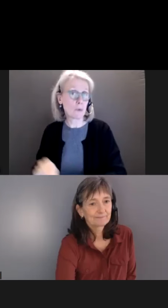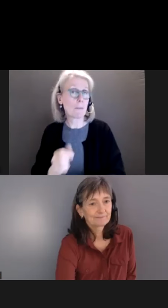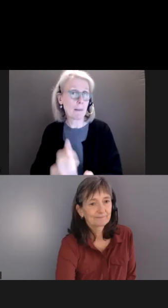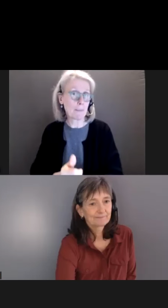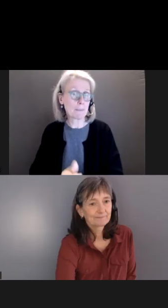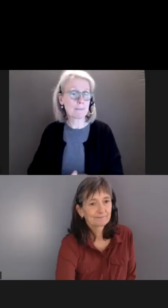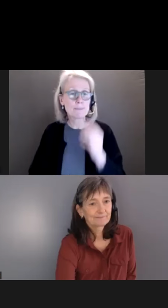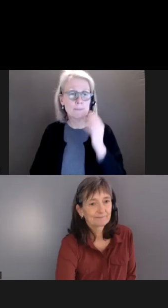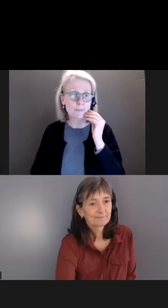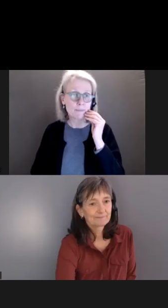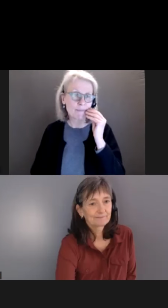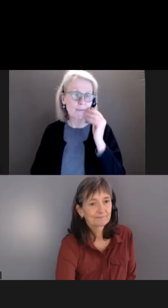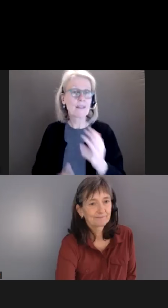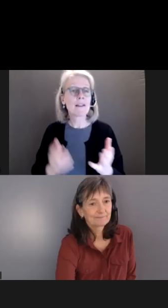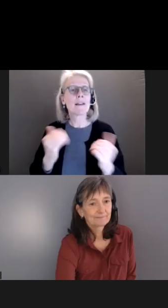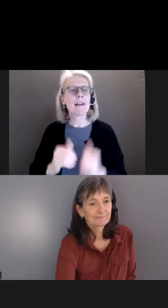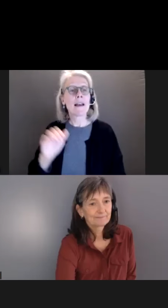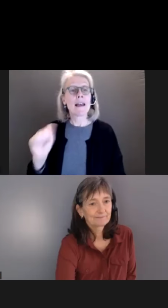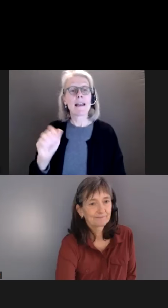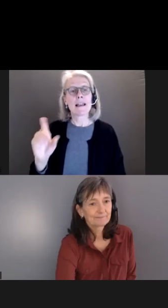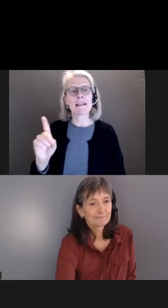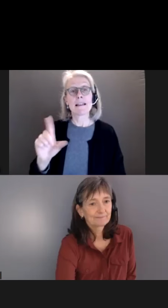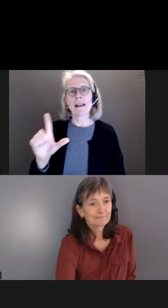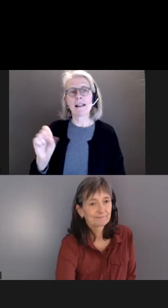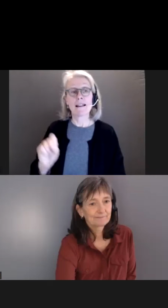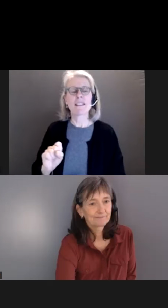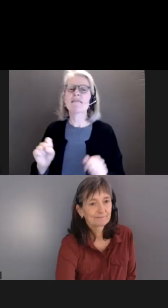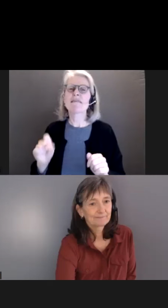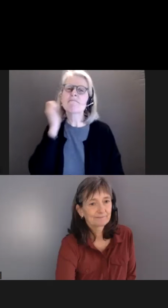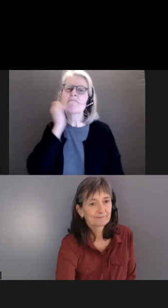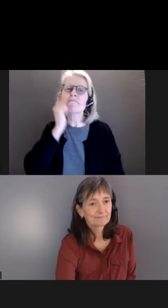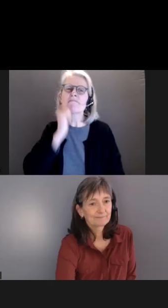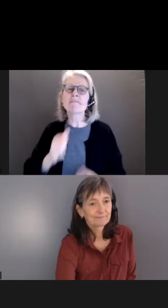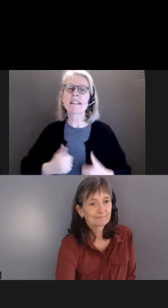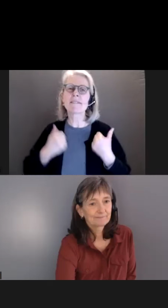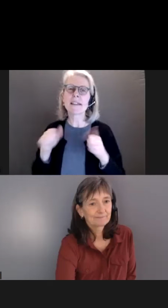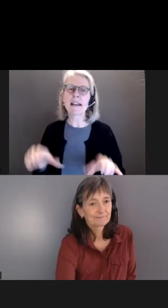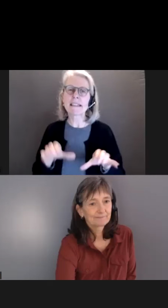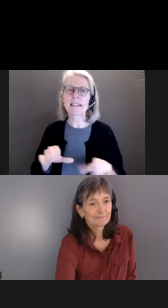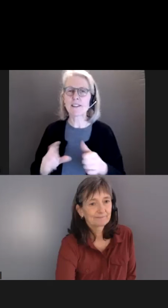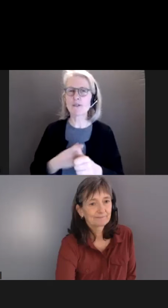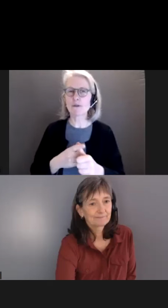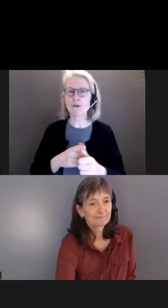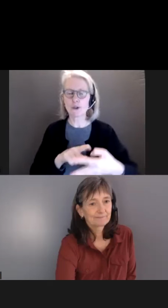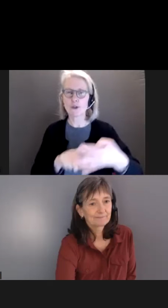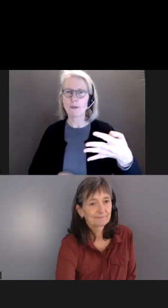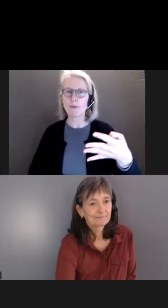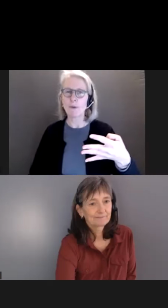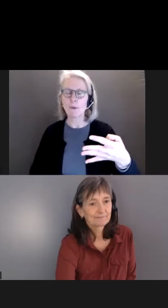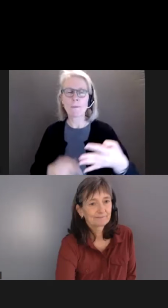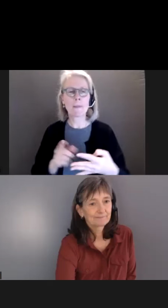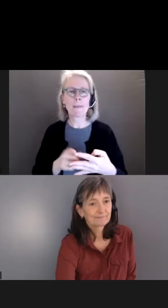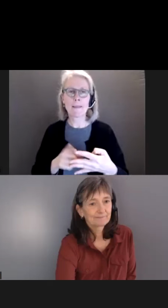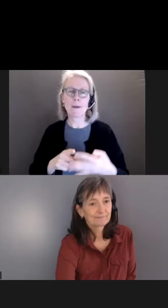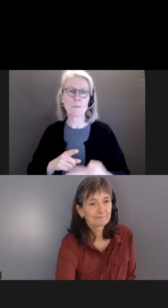And finally, activities of daily living are the last area of focus under our first pillar related to promoting preventative health and